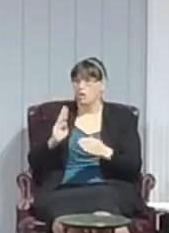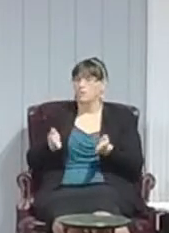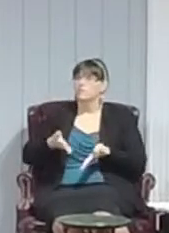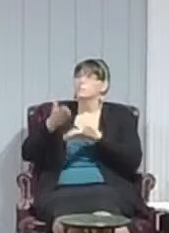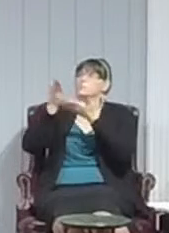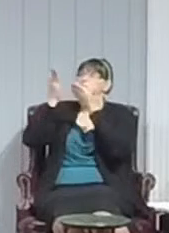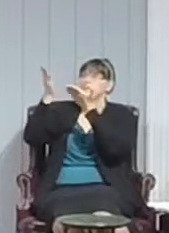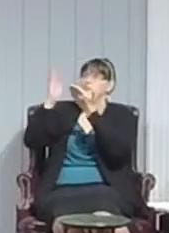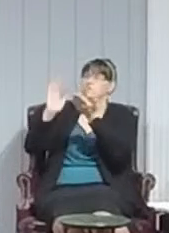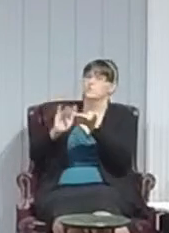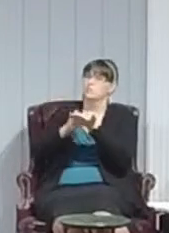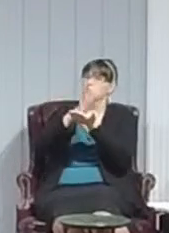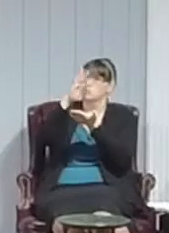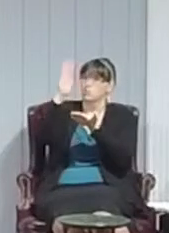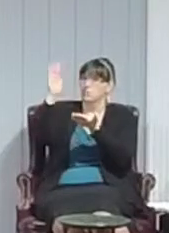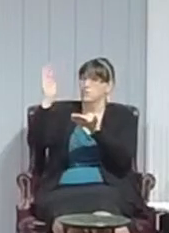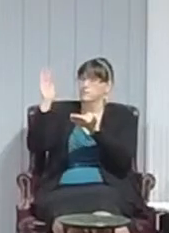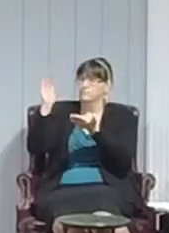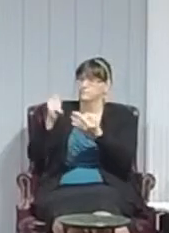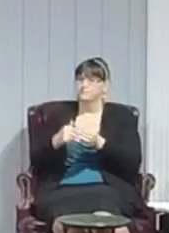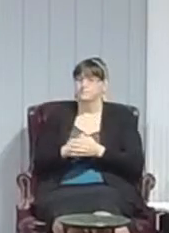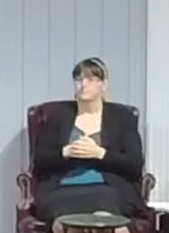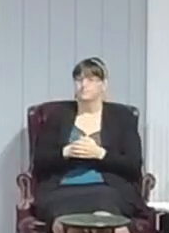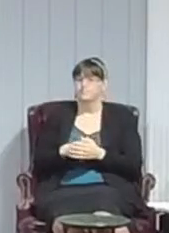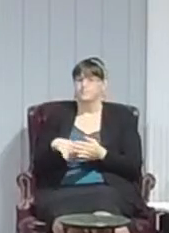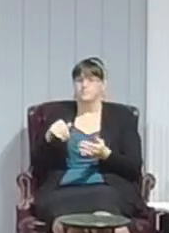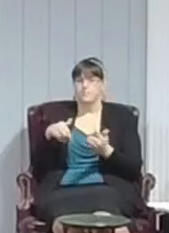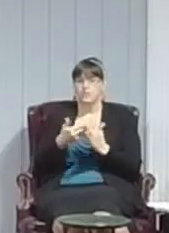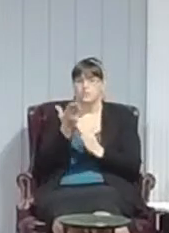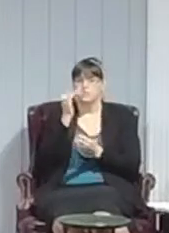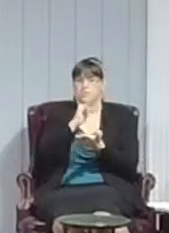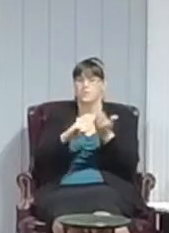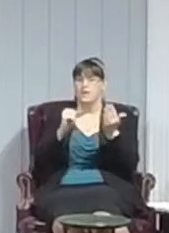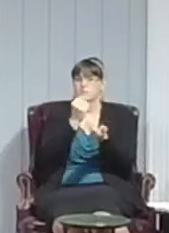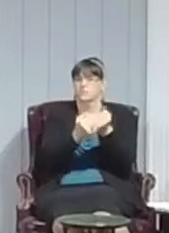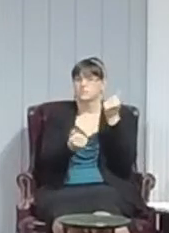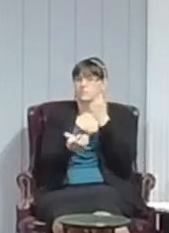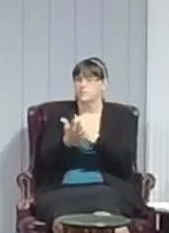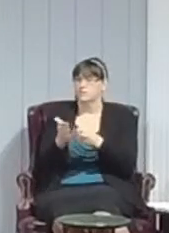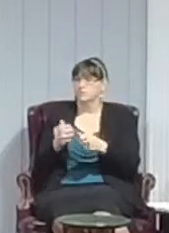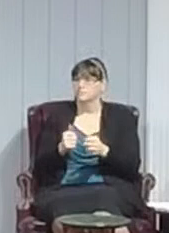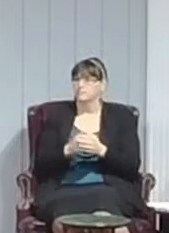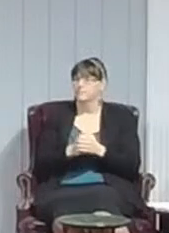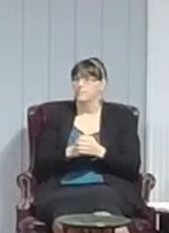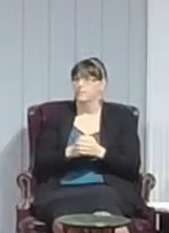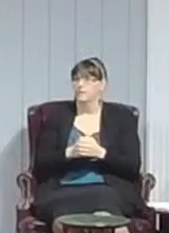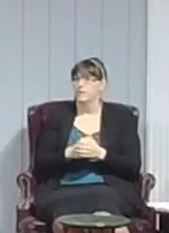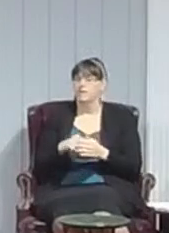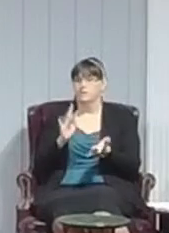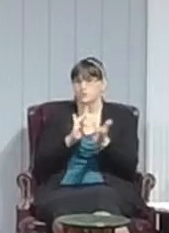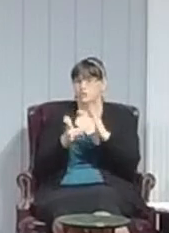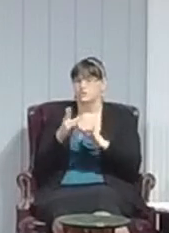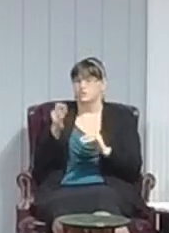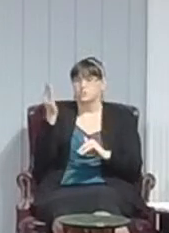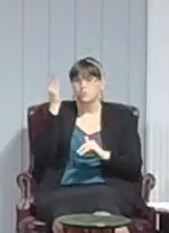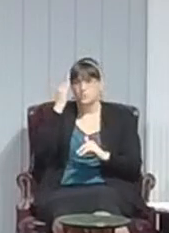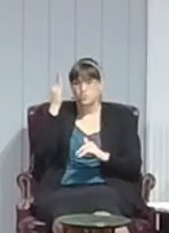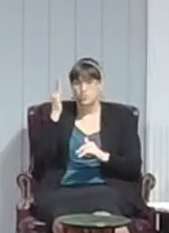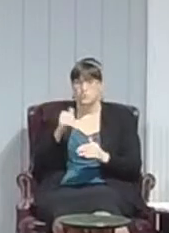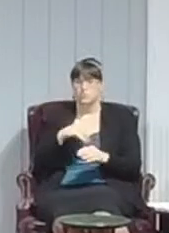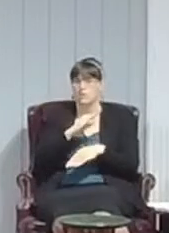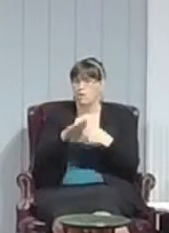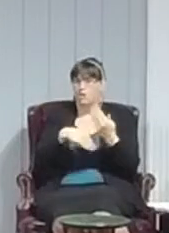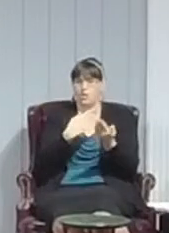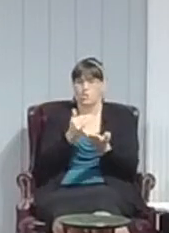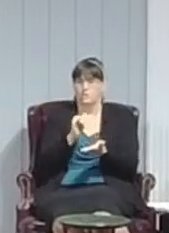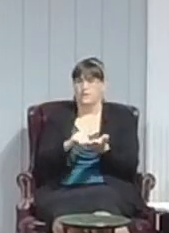that he ought to get at the cross, the crucifixion of the Lord Jesus Christ? Jesus knew, and because Jesus knew,